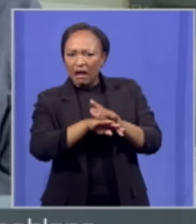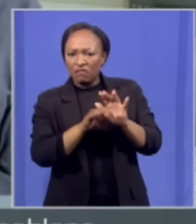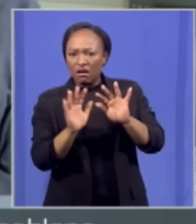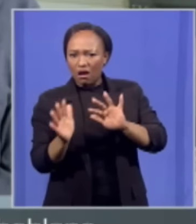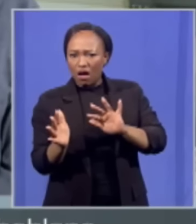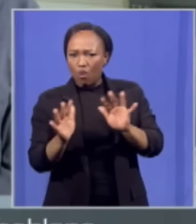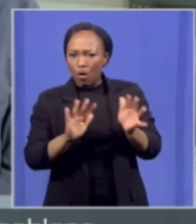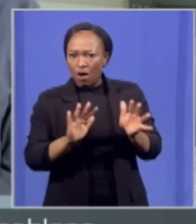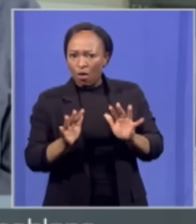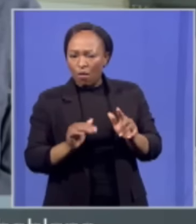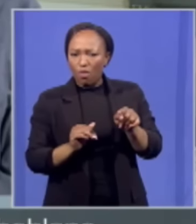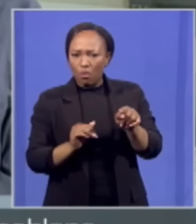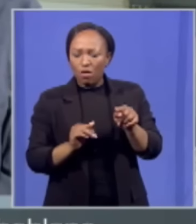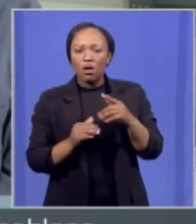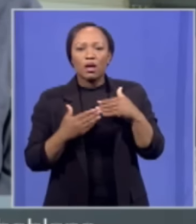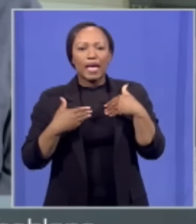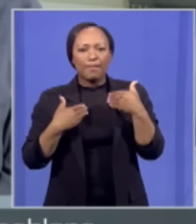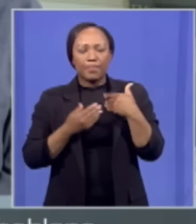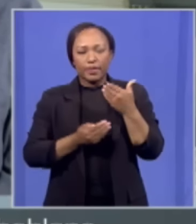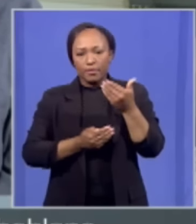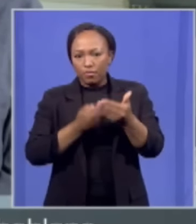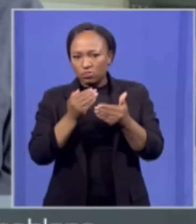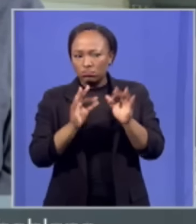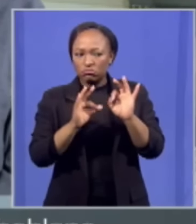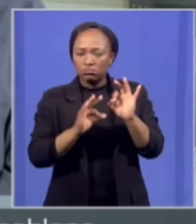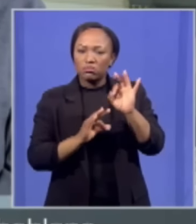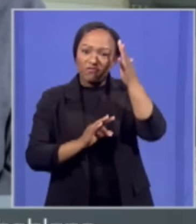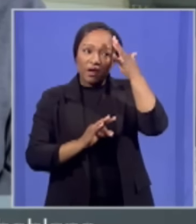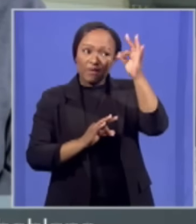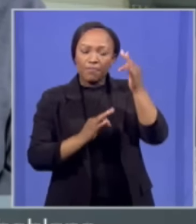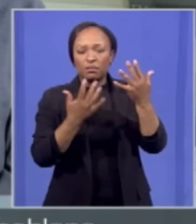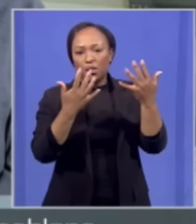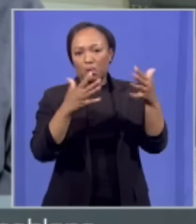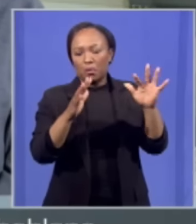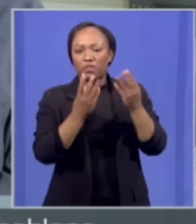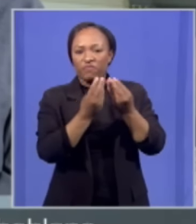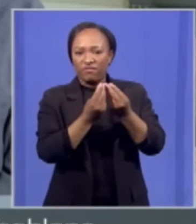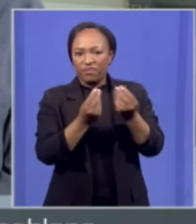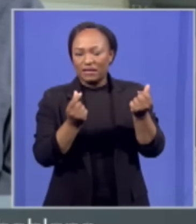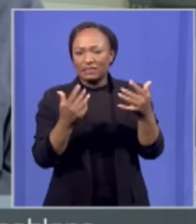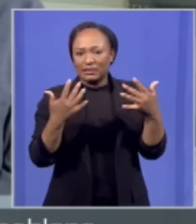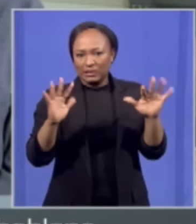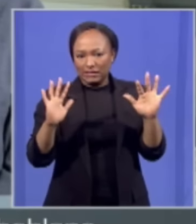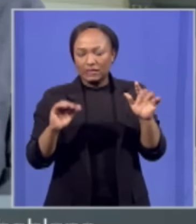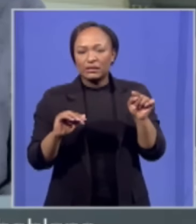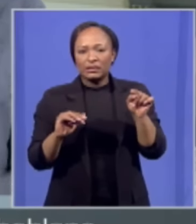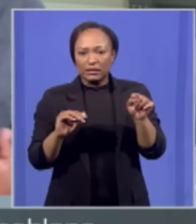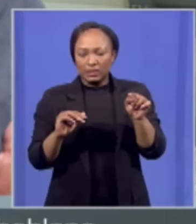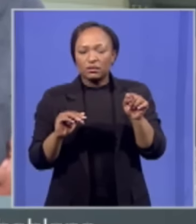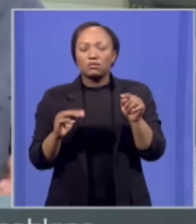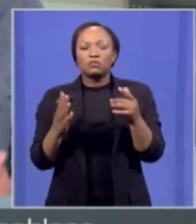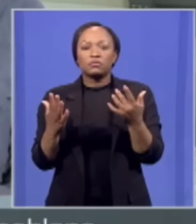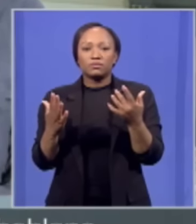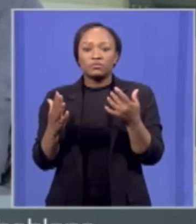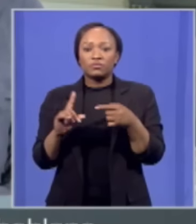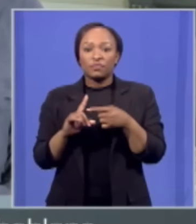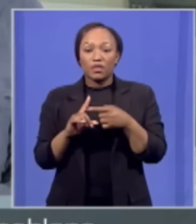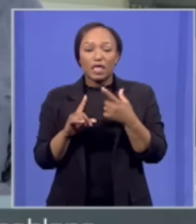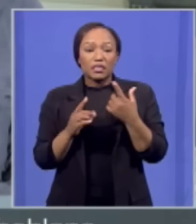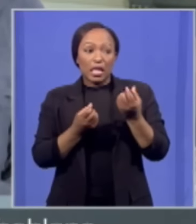that process is done from the government side, and then as a result of that, we have been given a